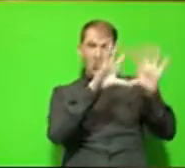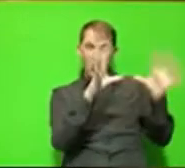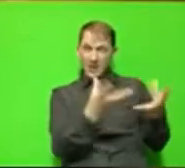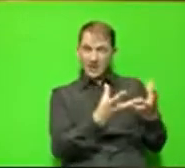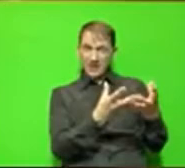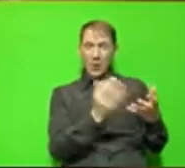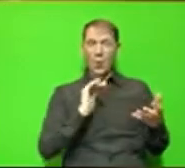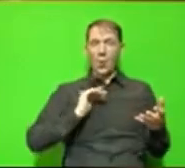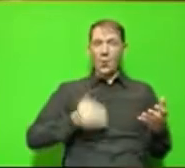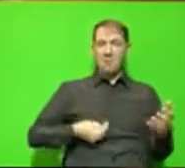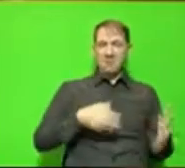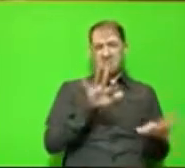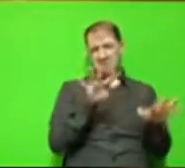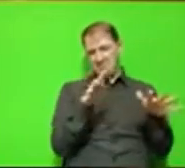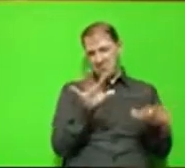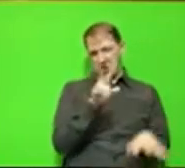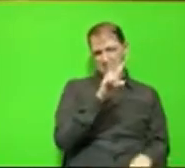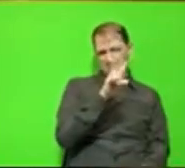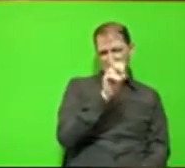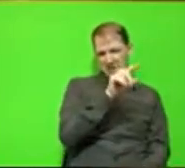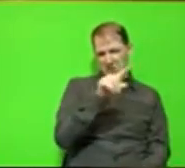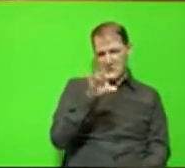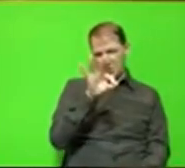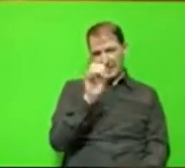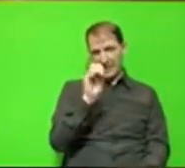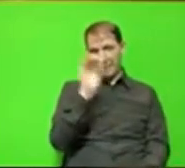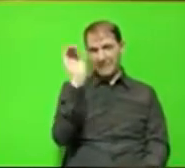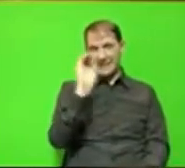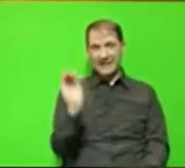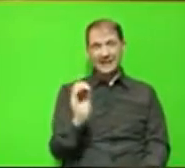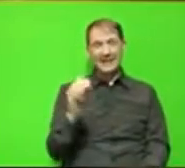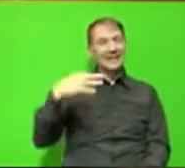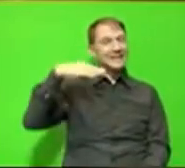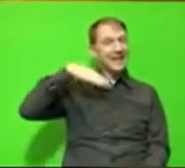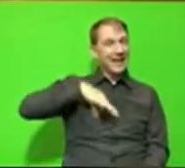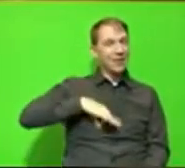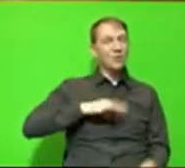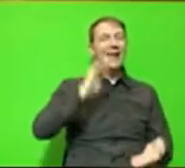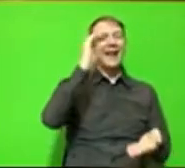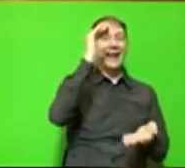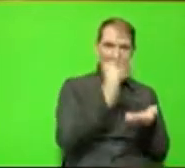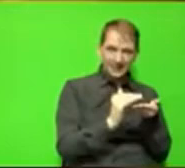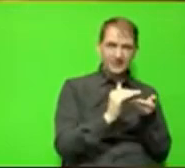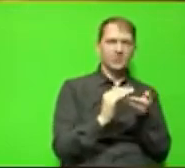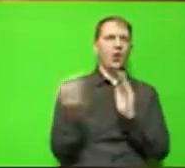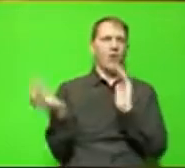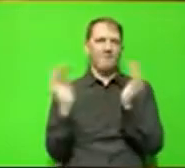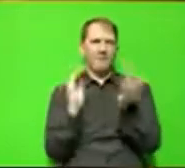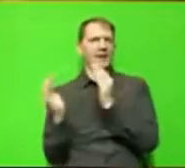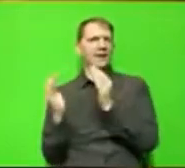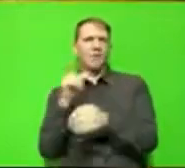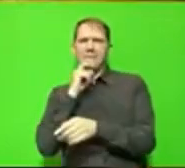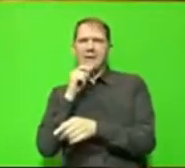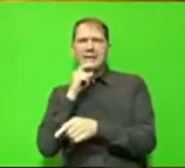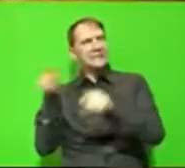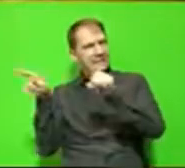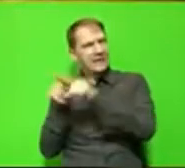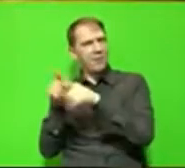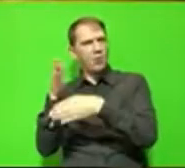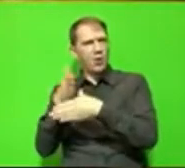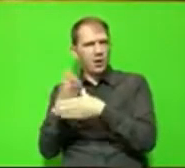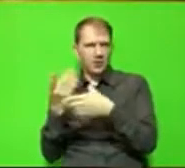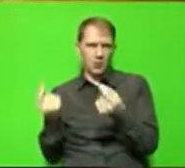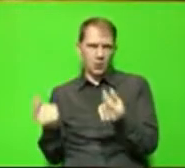less than men for comparable work. The gender pay gap is still pervasive in our labor markets, and it must